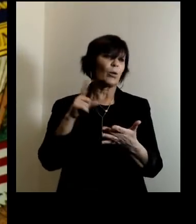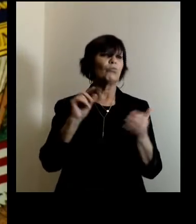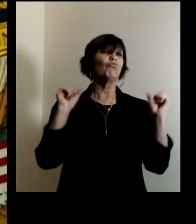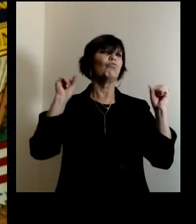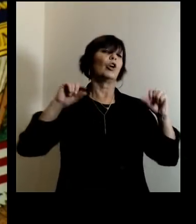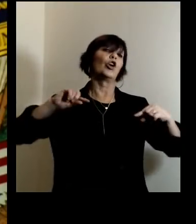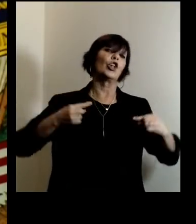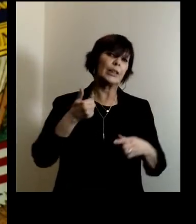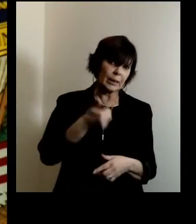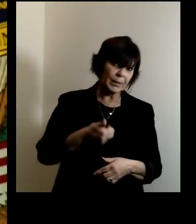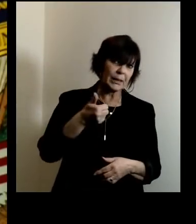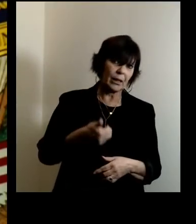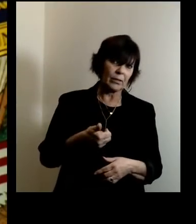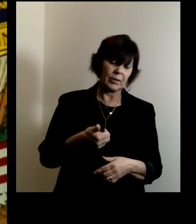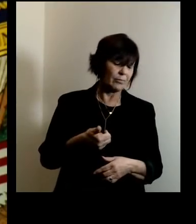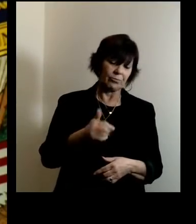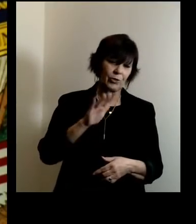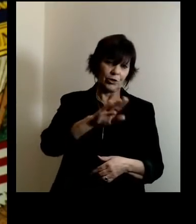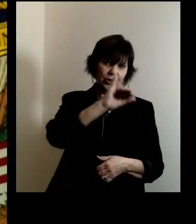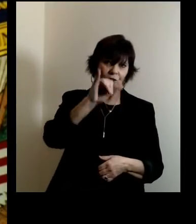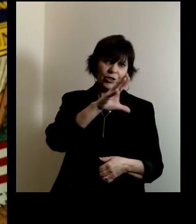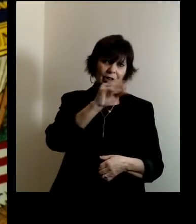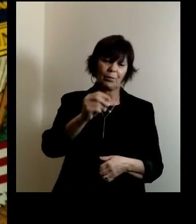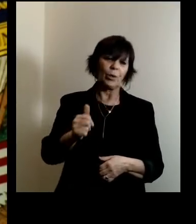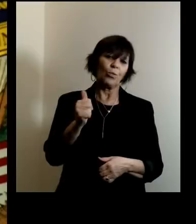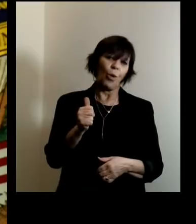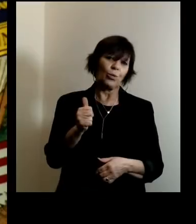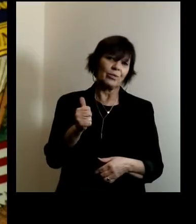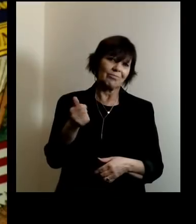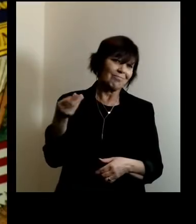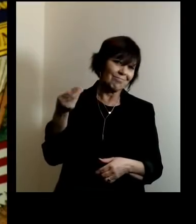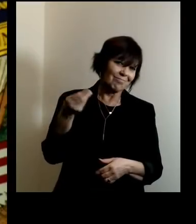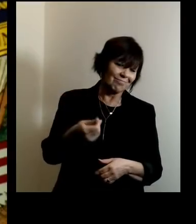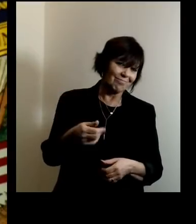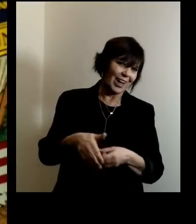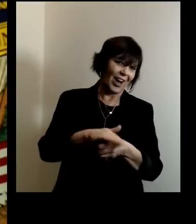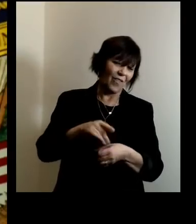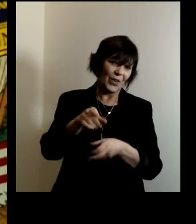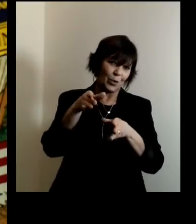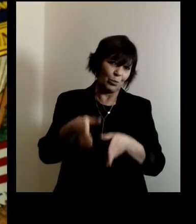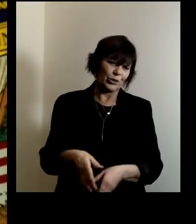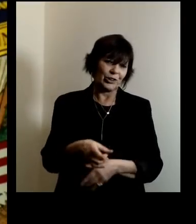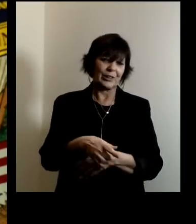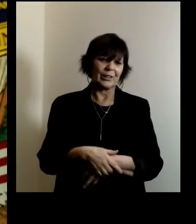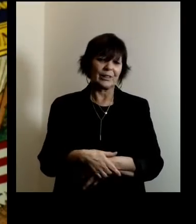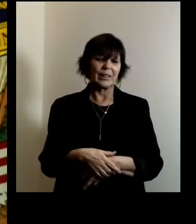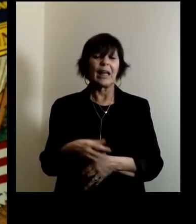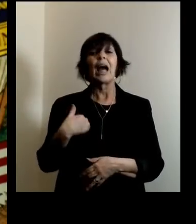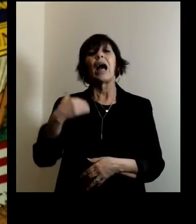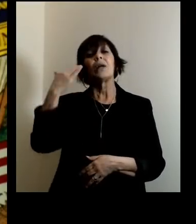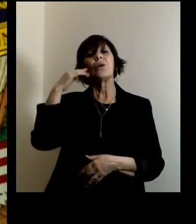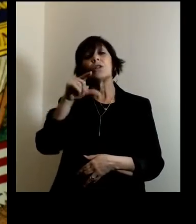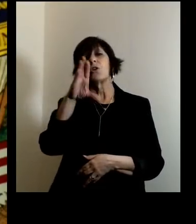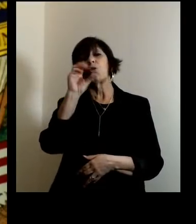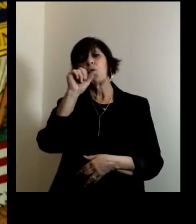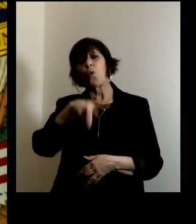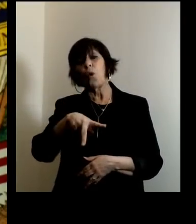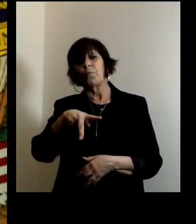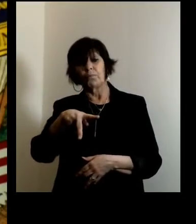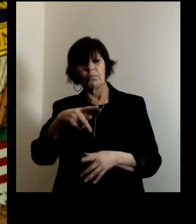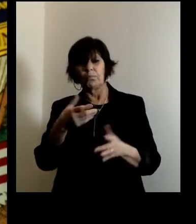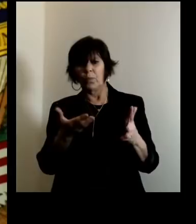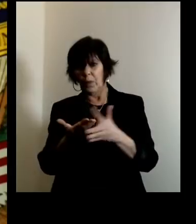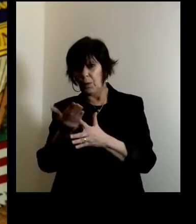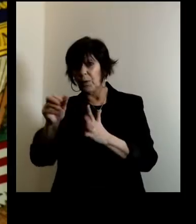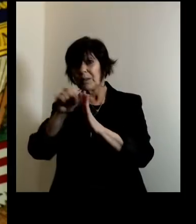themselves, I do not believe the insurance company would cover that individual. And I do know that this is a corporation that's incorporated by the